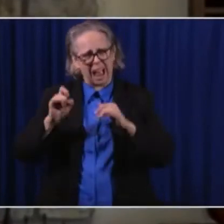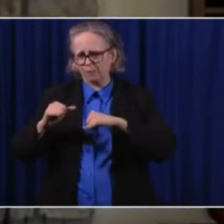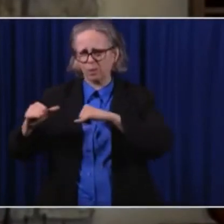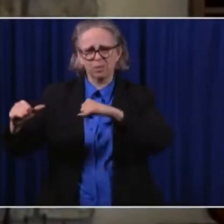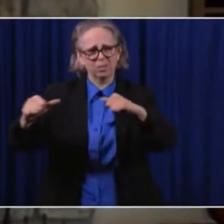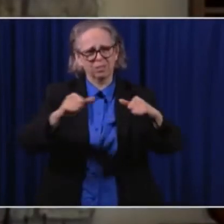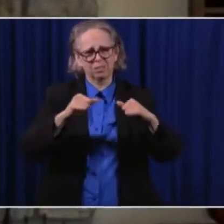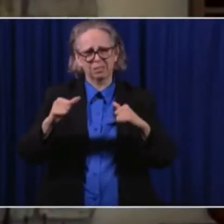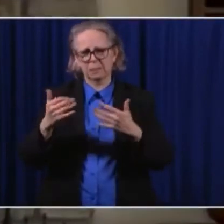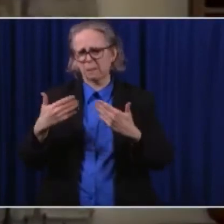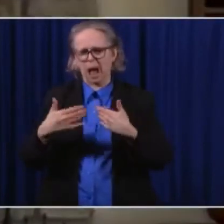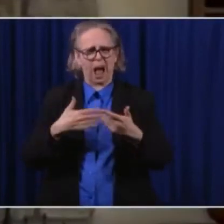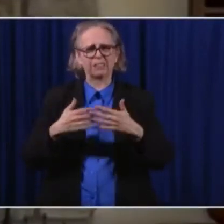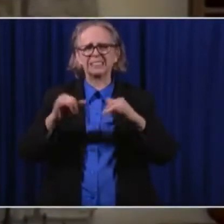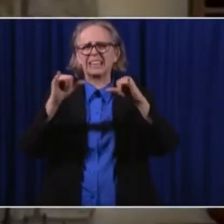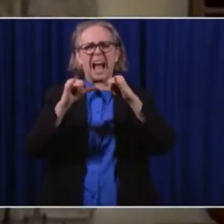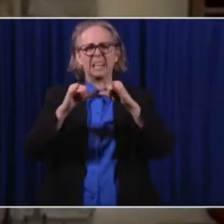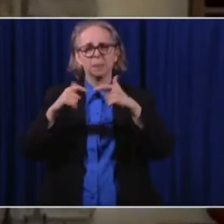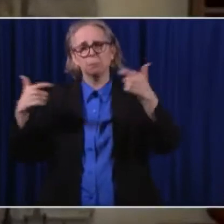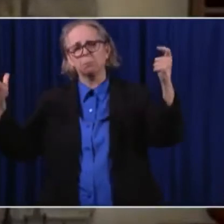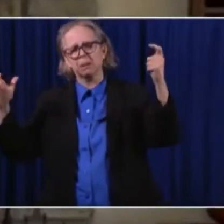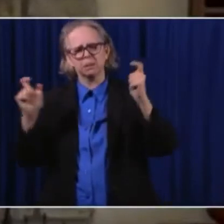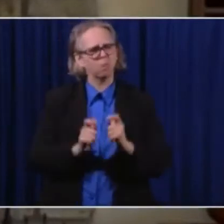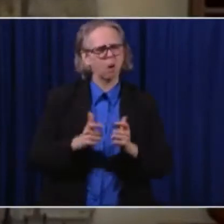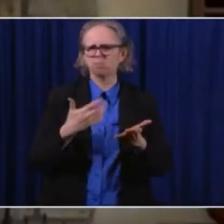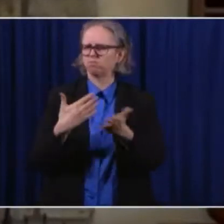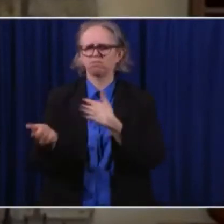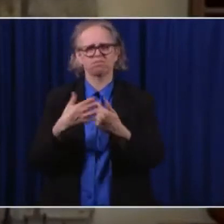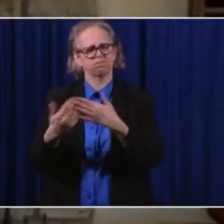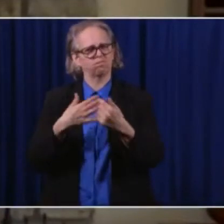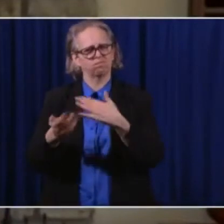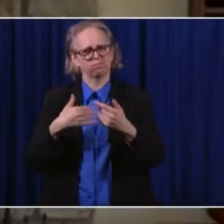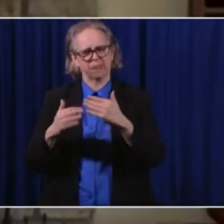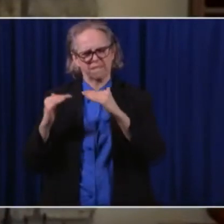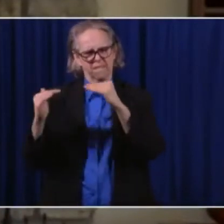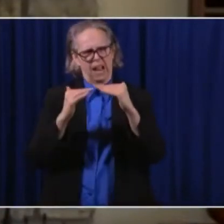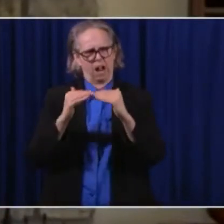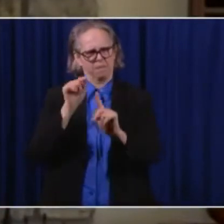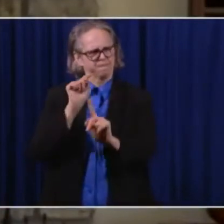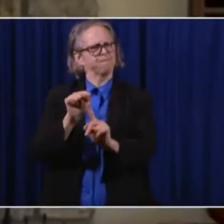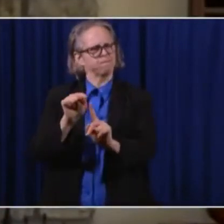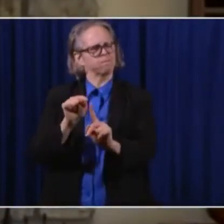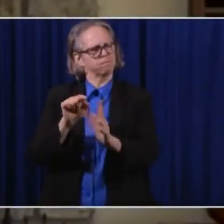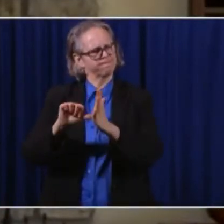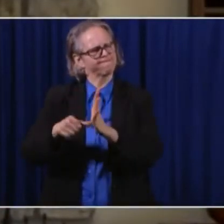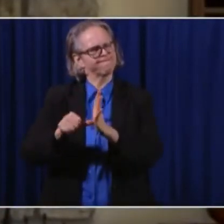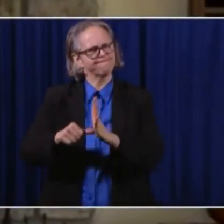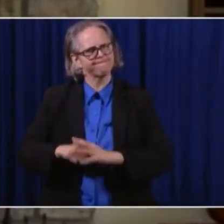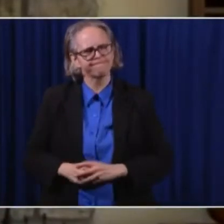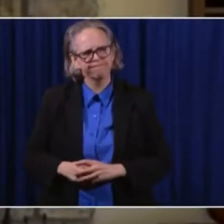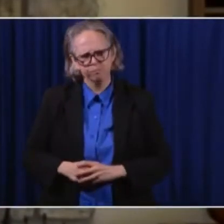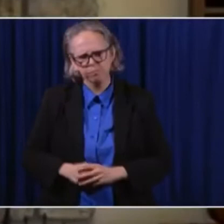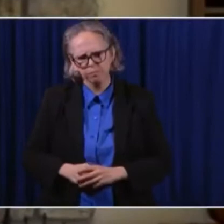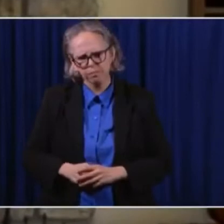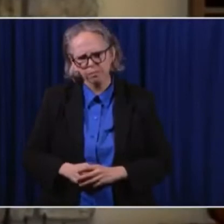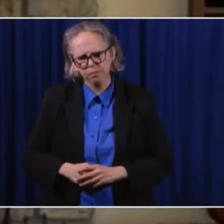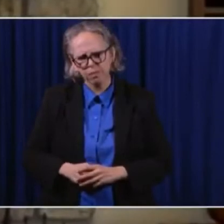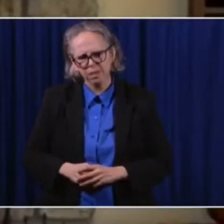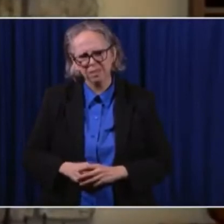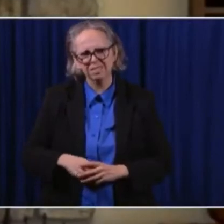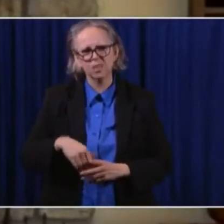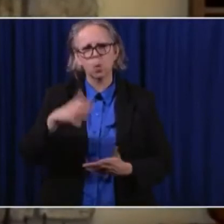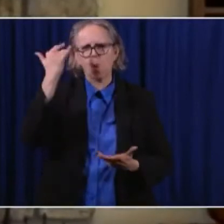goal, and we've instructed the inspectors, and their background is that their normal job